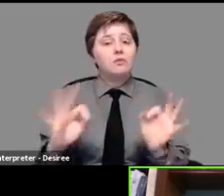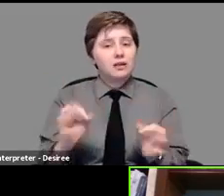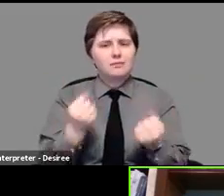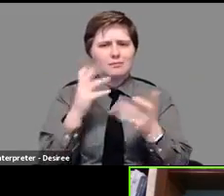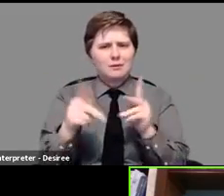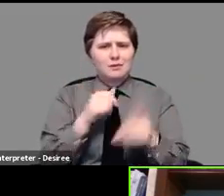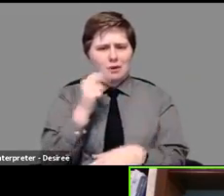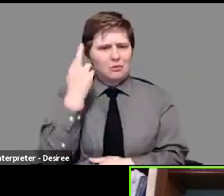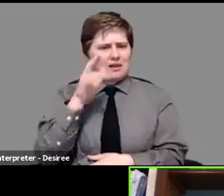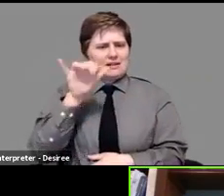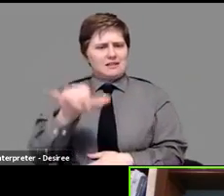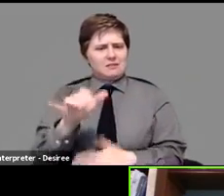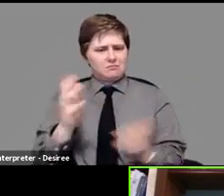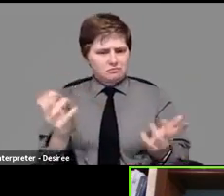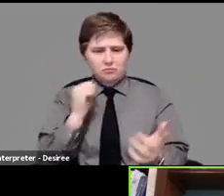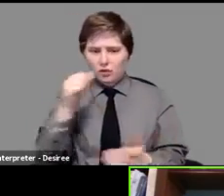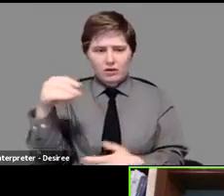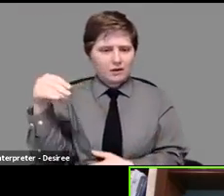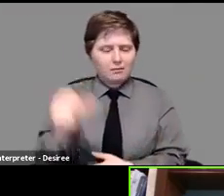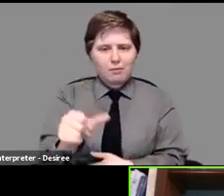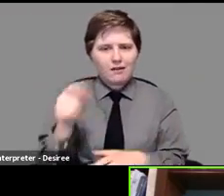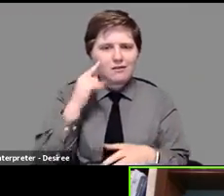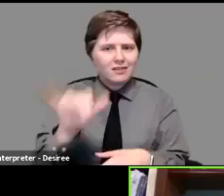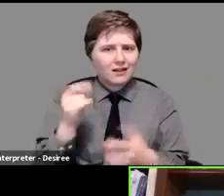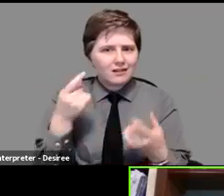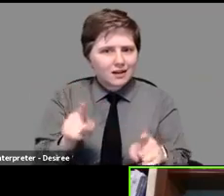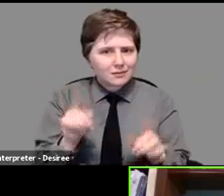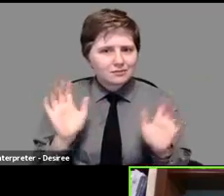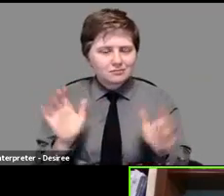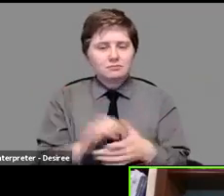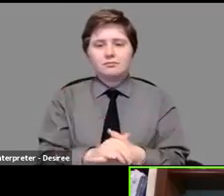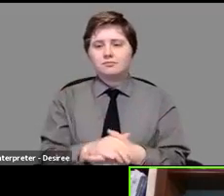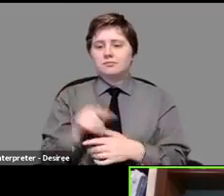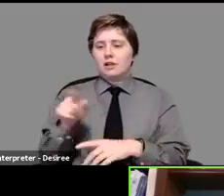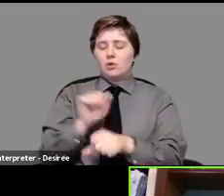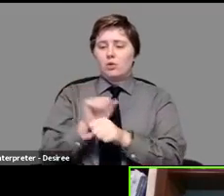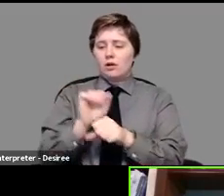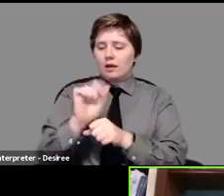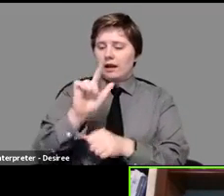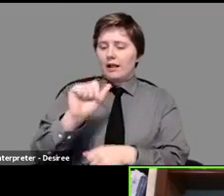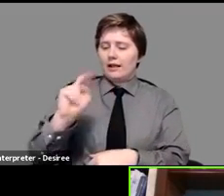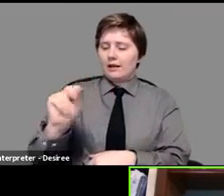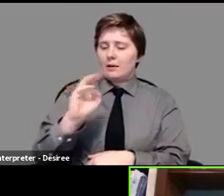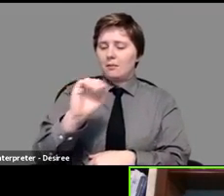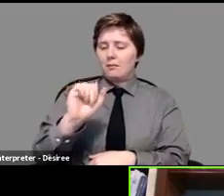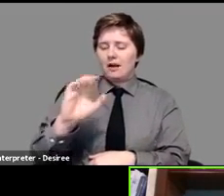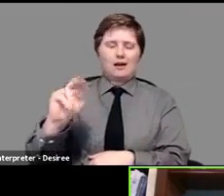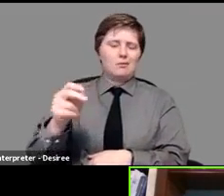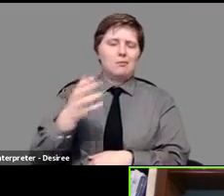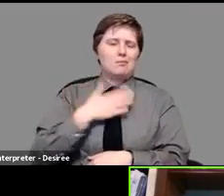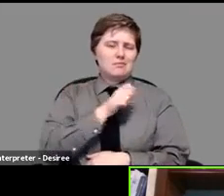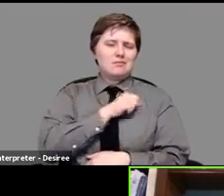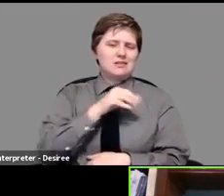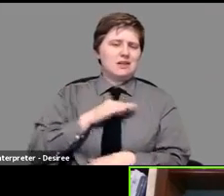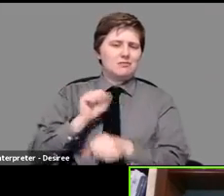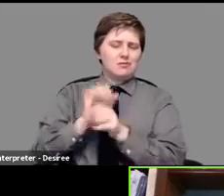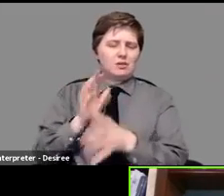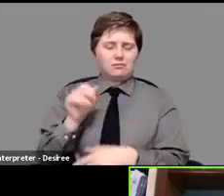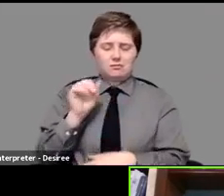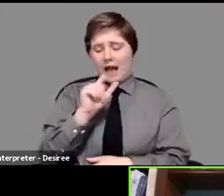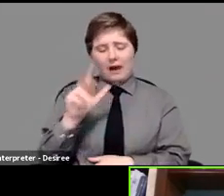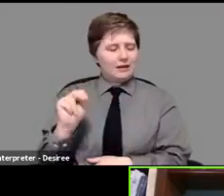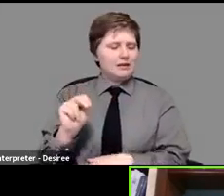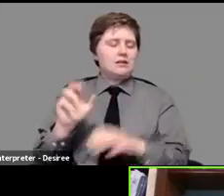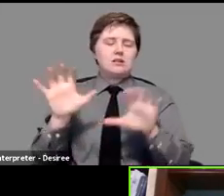don't realize that, so you don't have to pay someone to do it. But he'd been working with Alan McConnell, who was on my staff, and Alan had done a